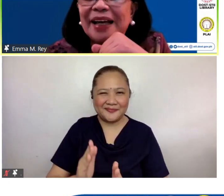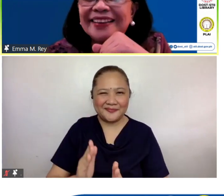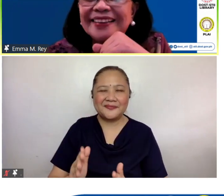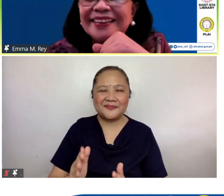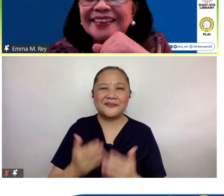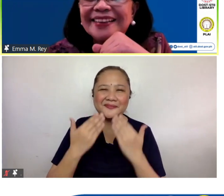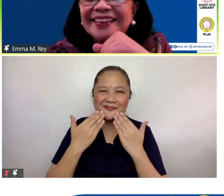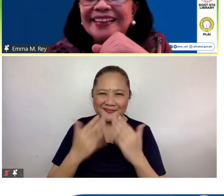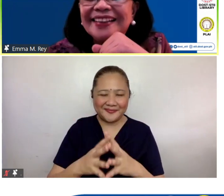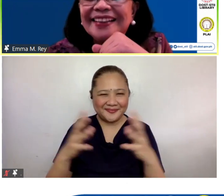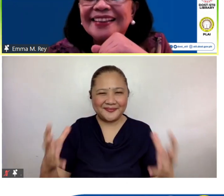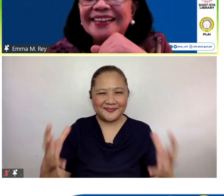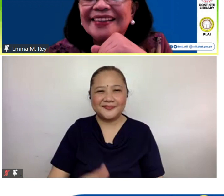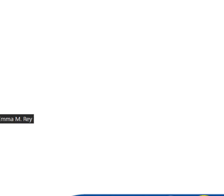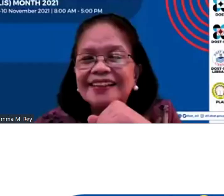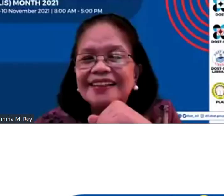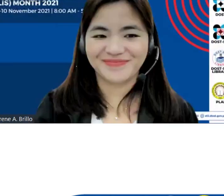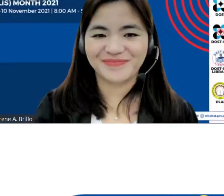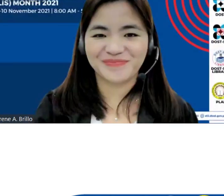salamat.